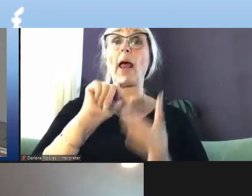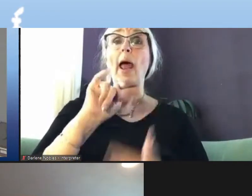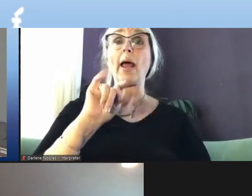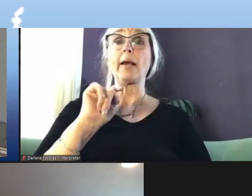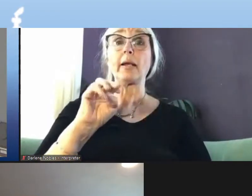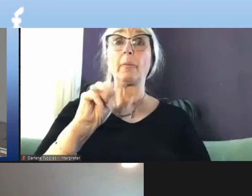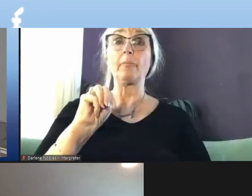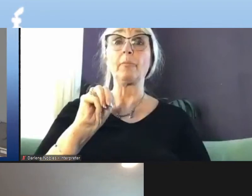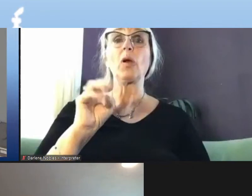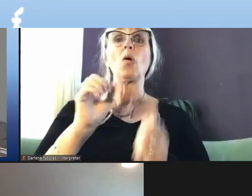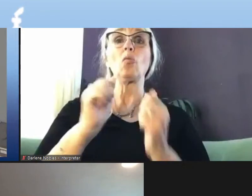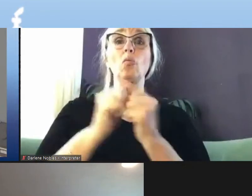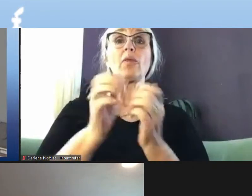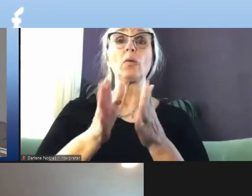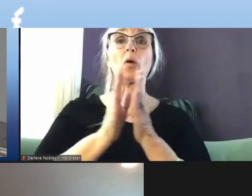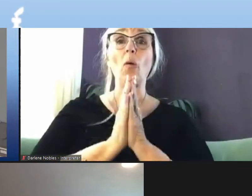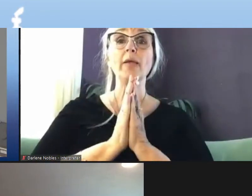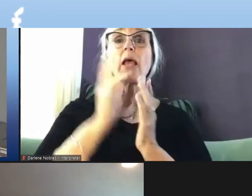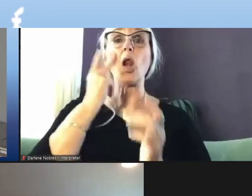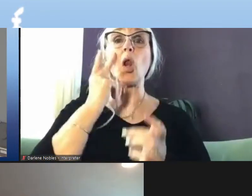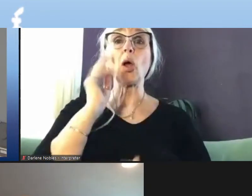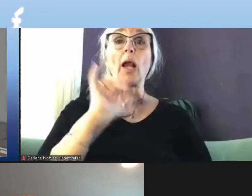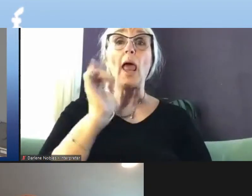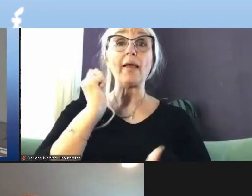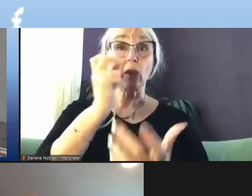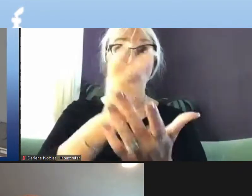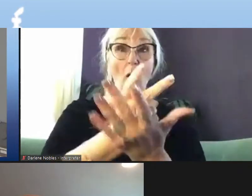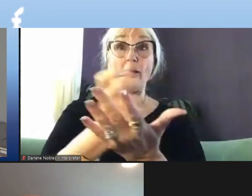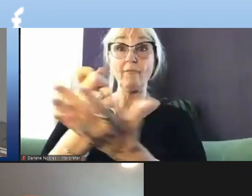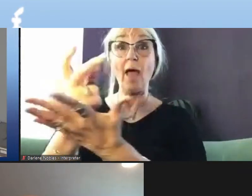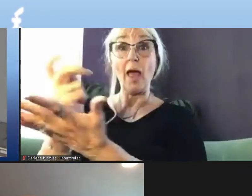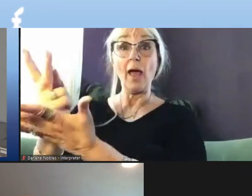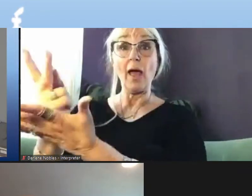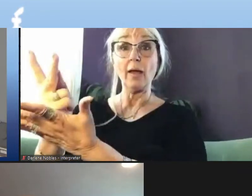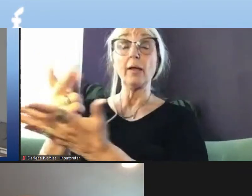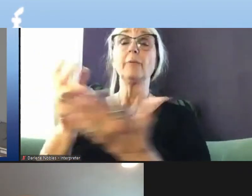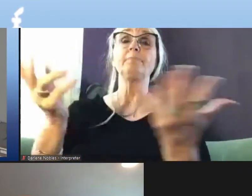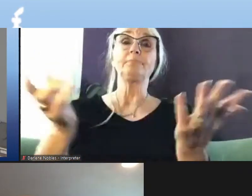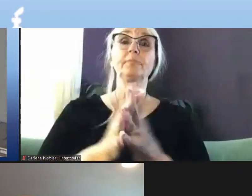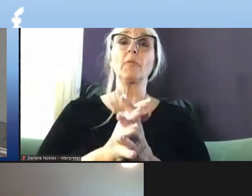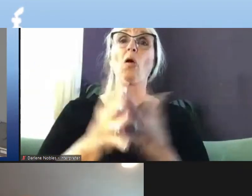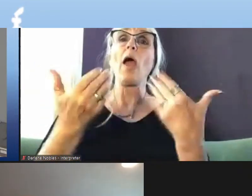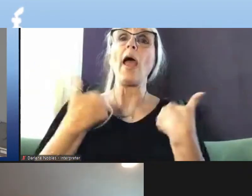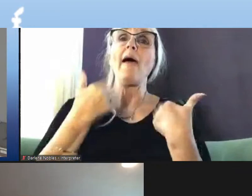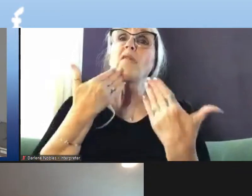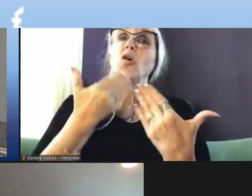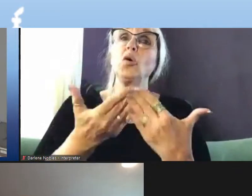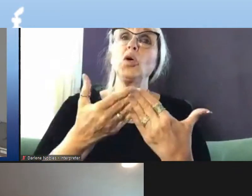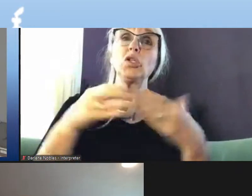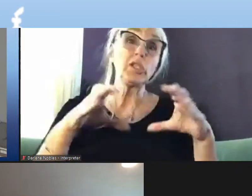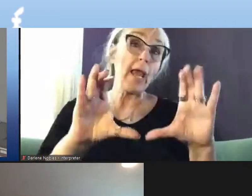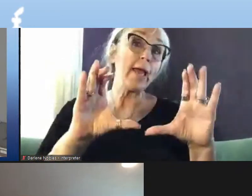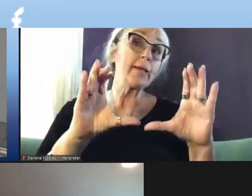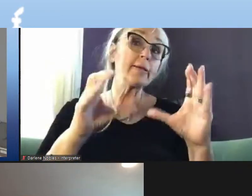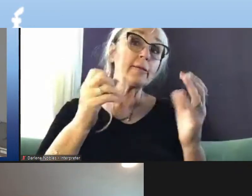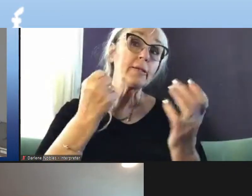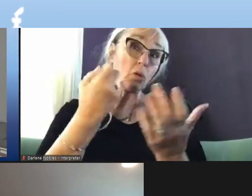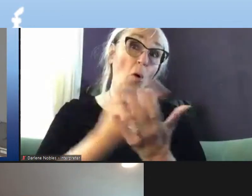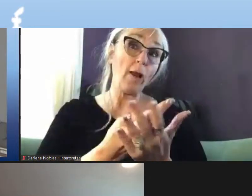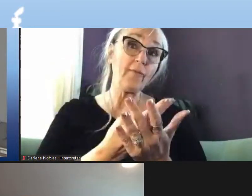requests, if it looks like they qualify or have a good chance of qualifying under the